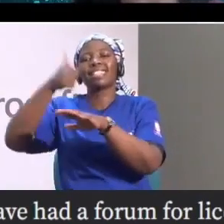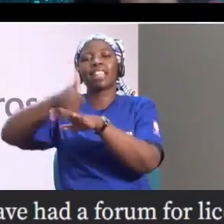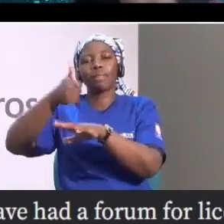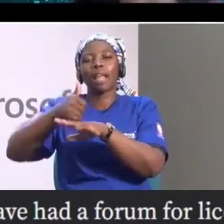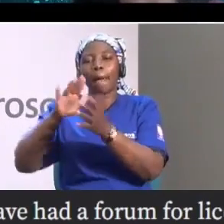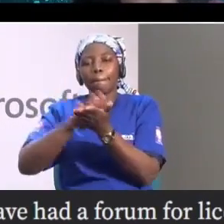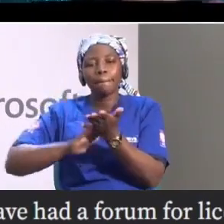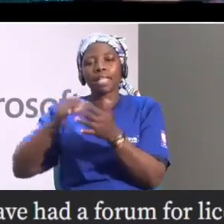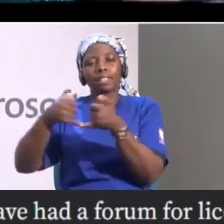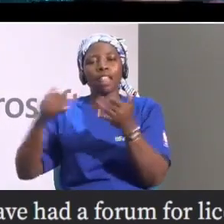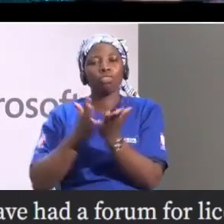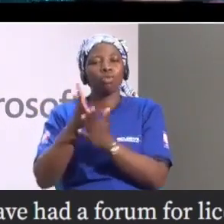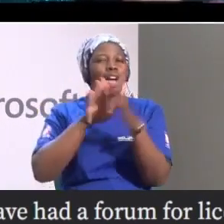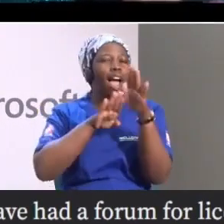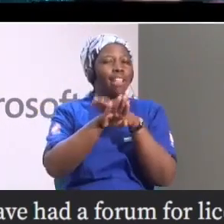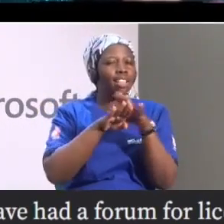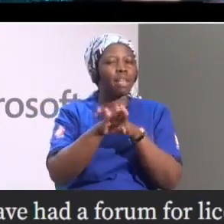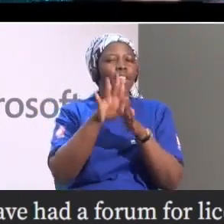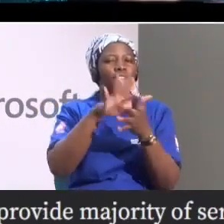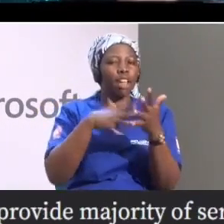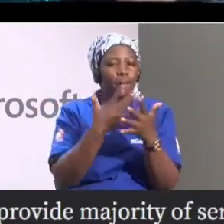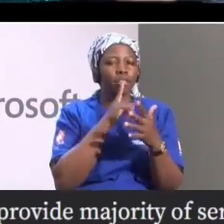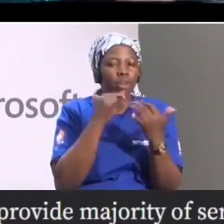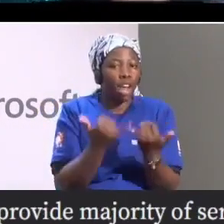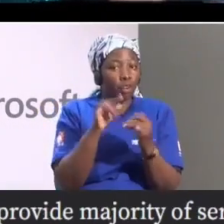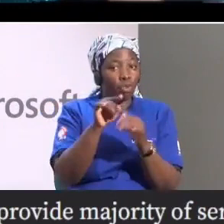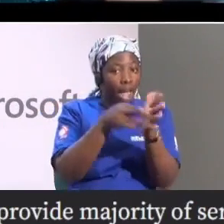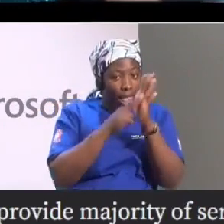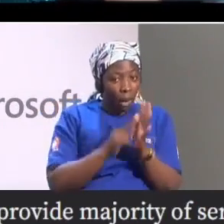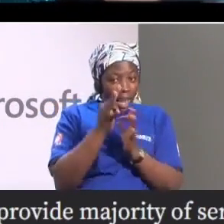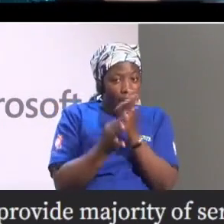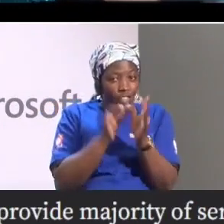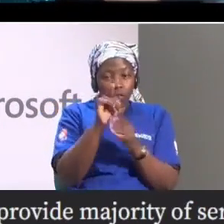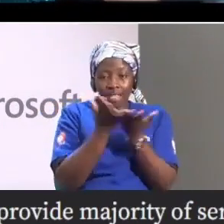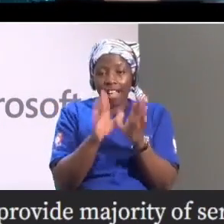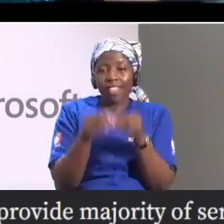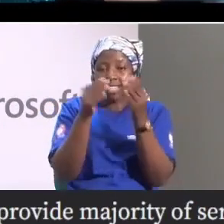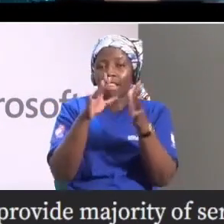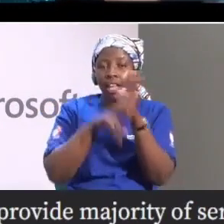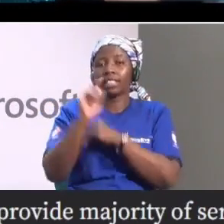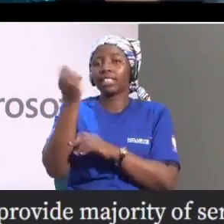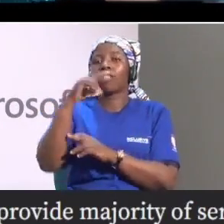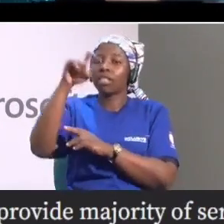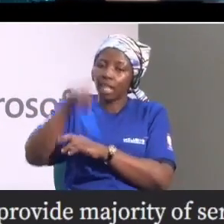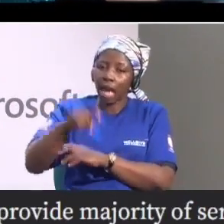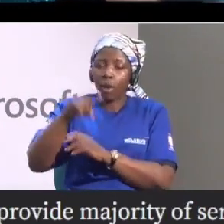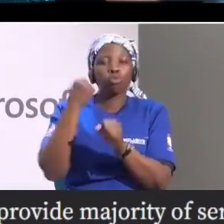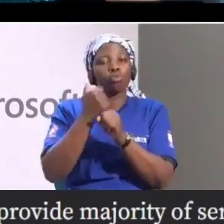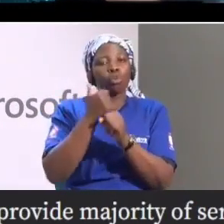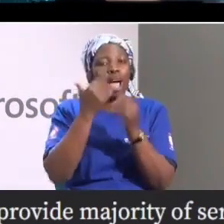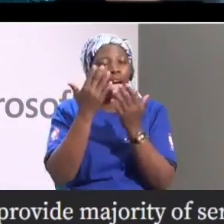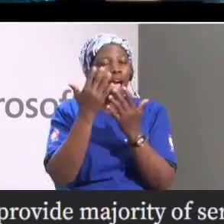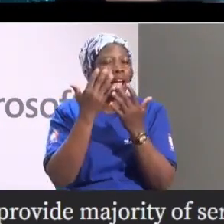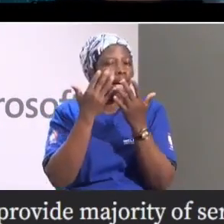baseline through an assessment framework. So now you are required, if you are a service provider in Kenya, you are supposed to do an